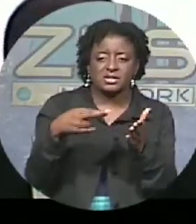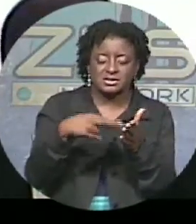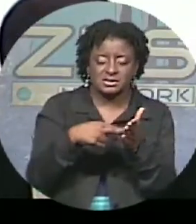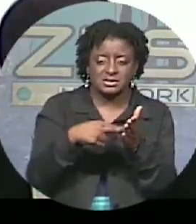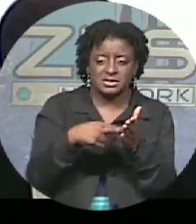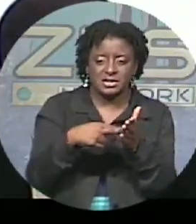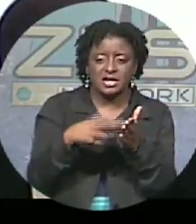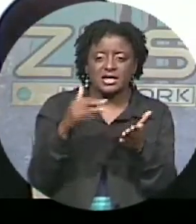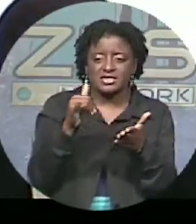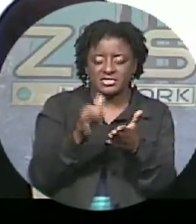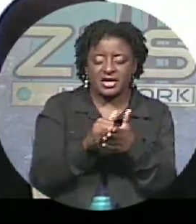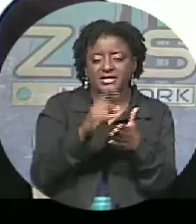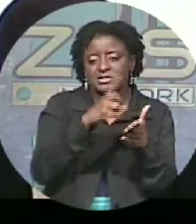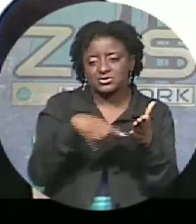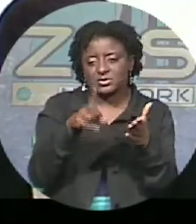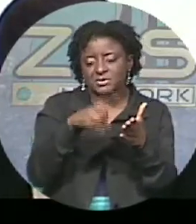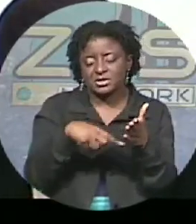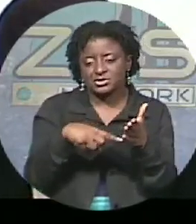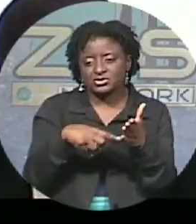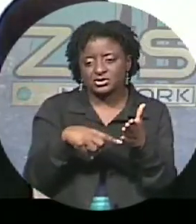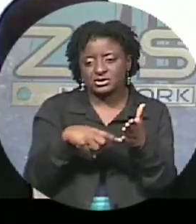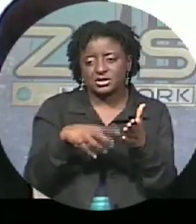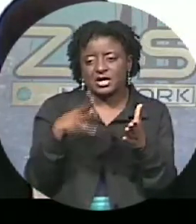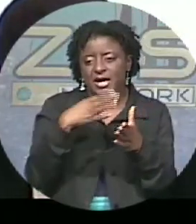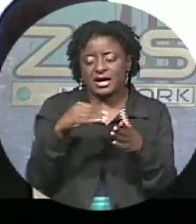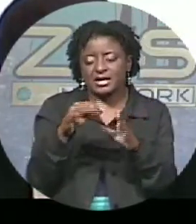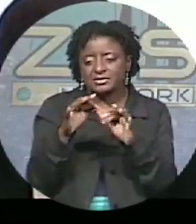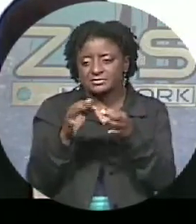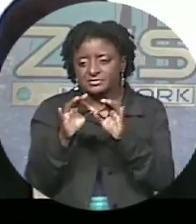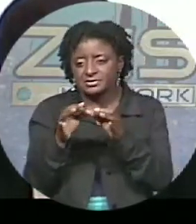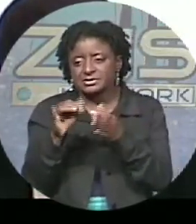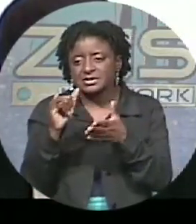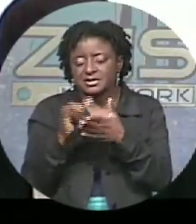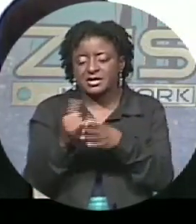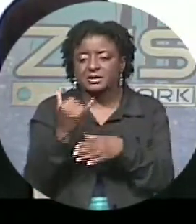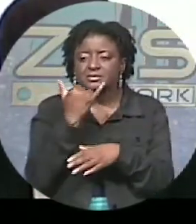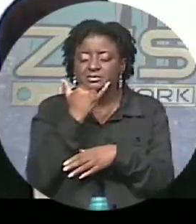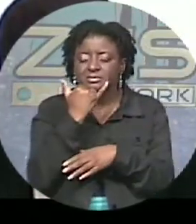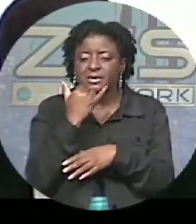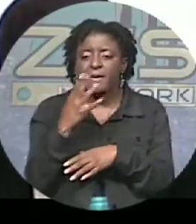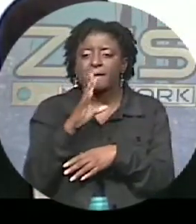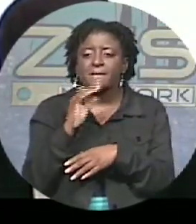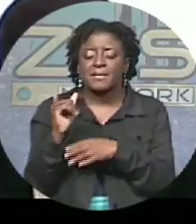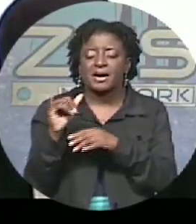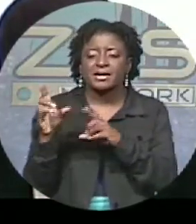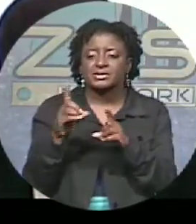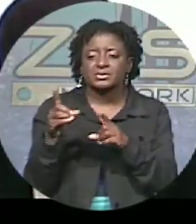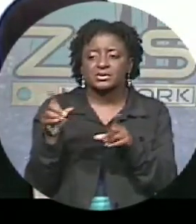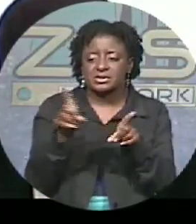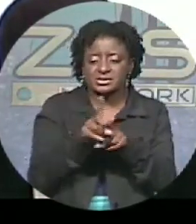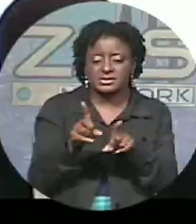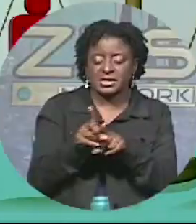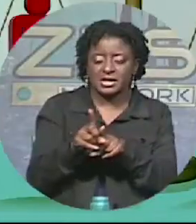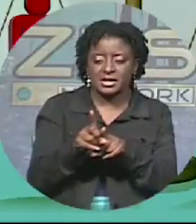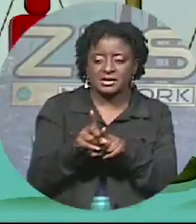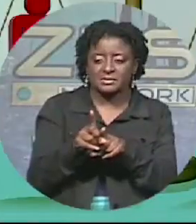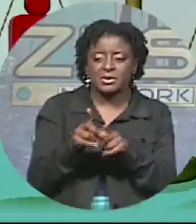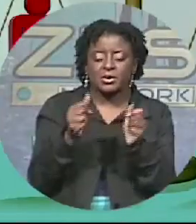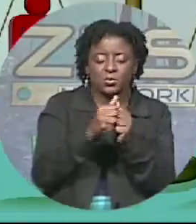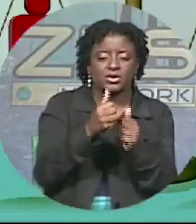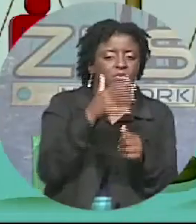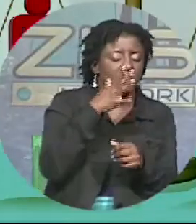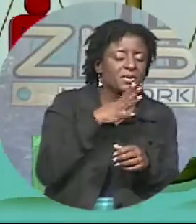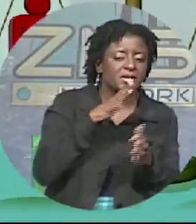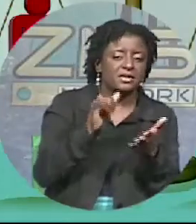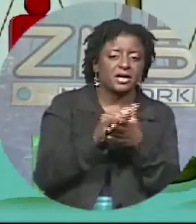to compound that error by performing the same error in respect of women that we did in respect of men. But it was